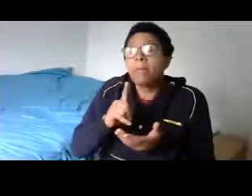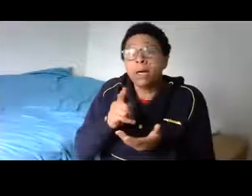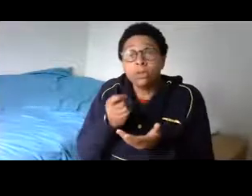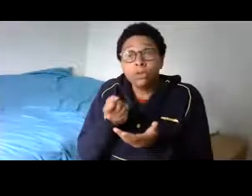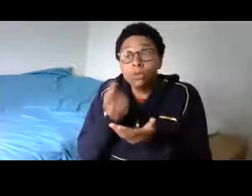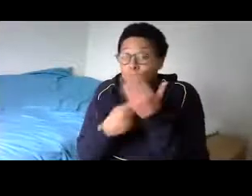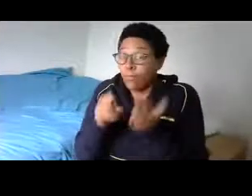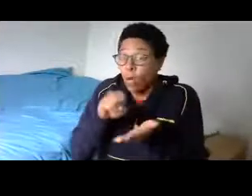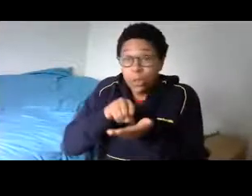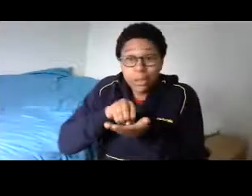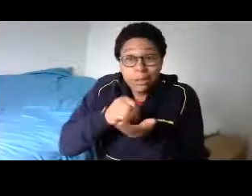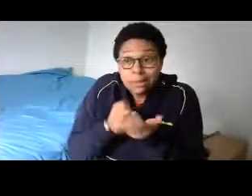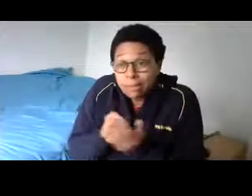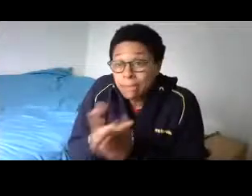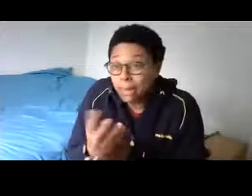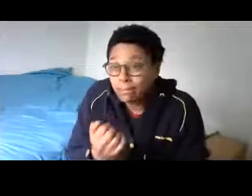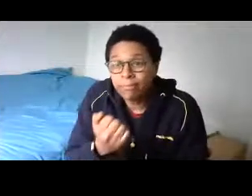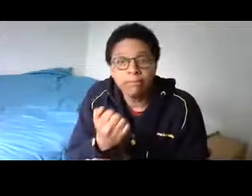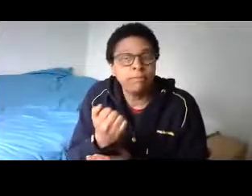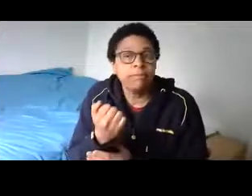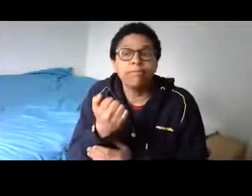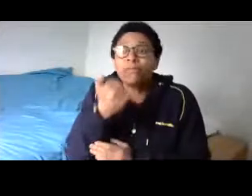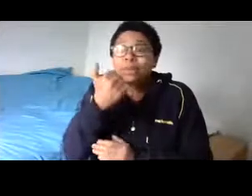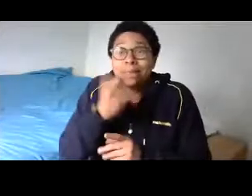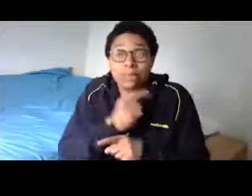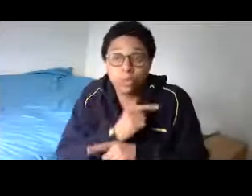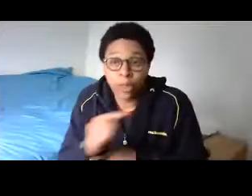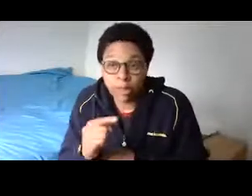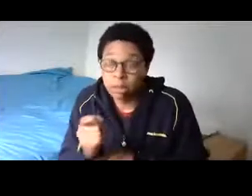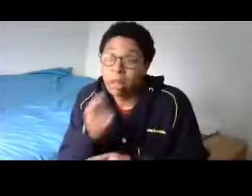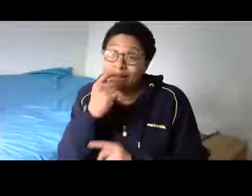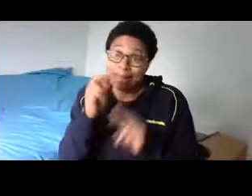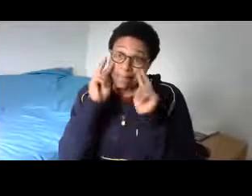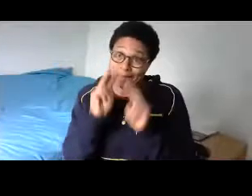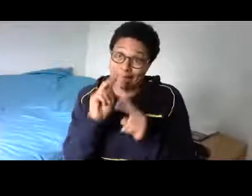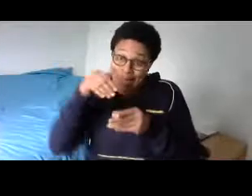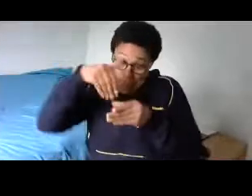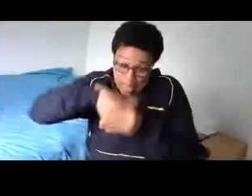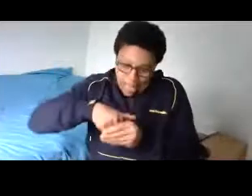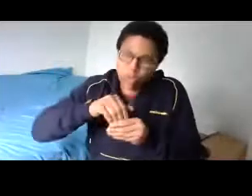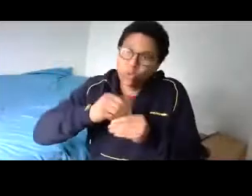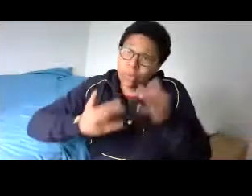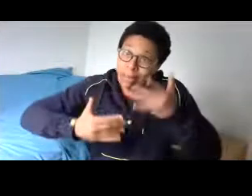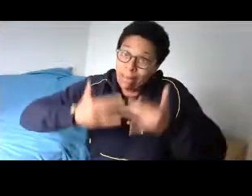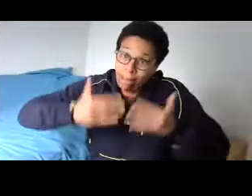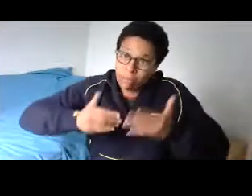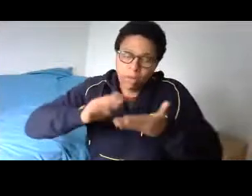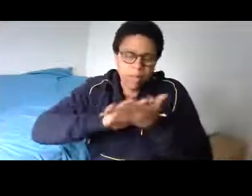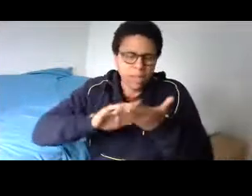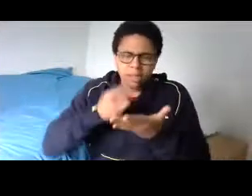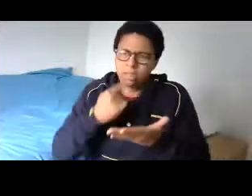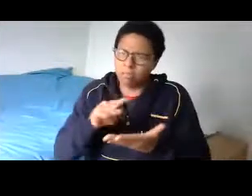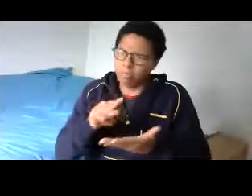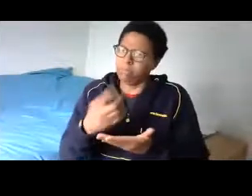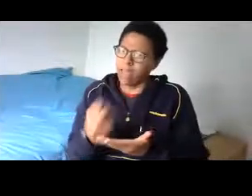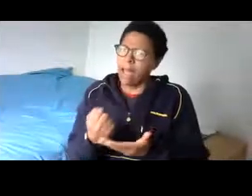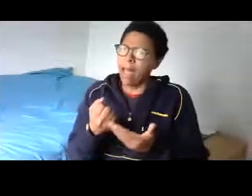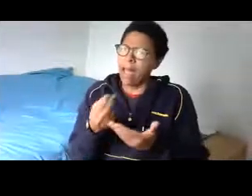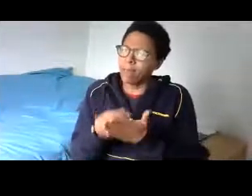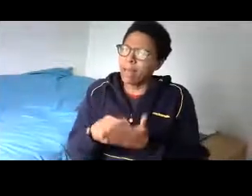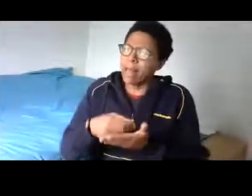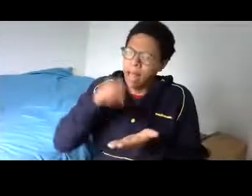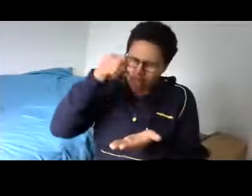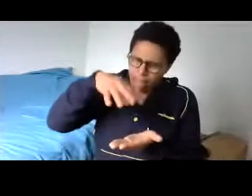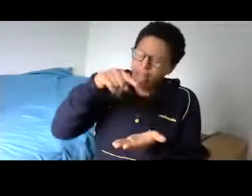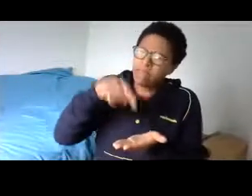automatically back because they are able to see it through prepaid card system. So